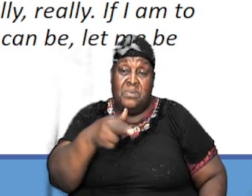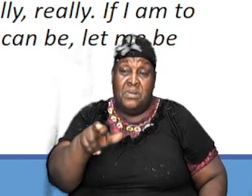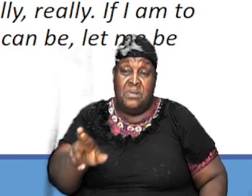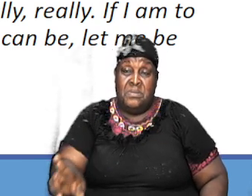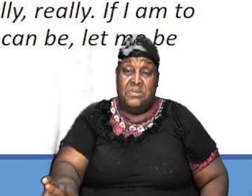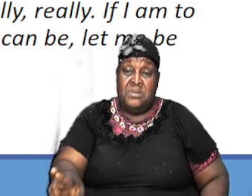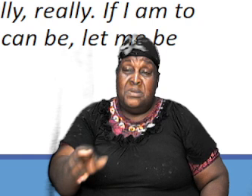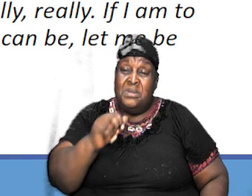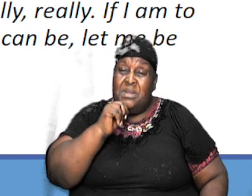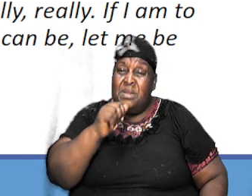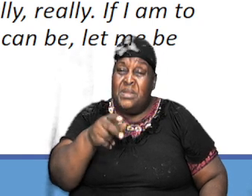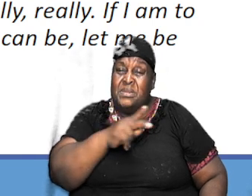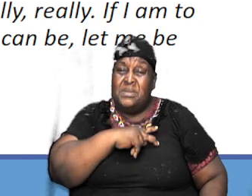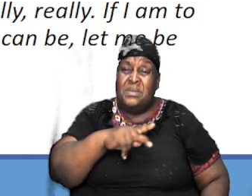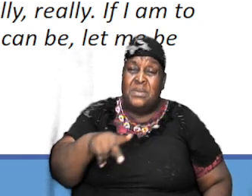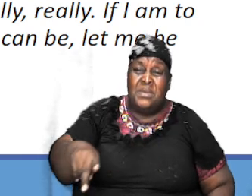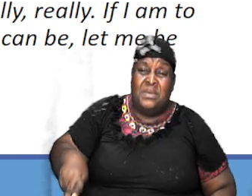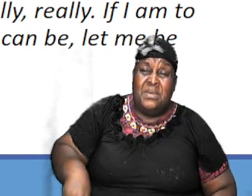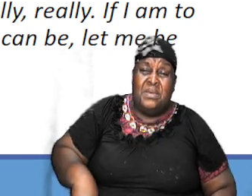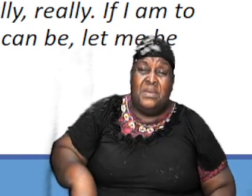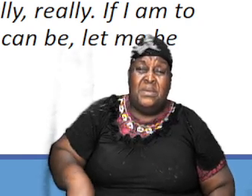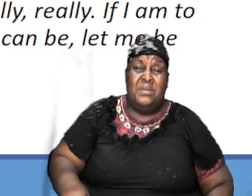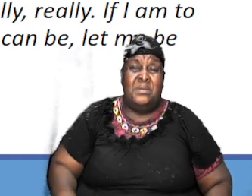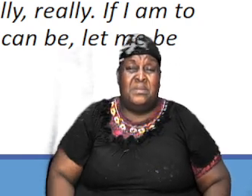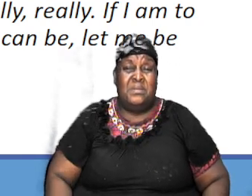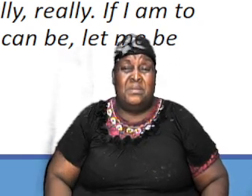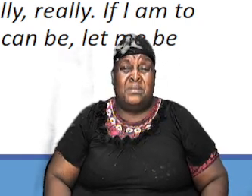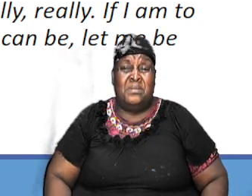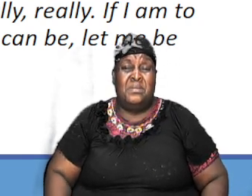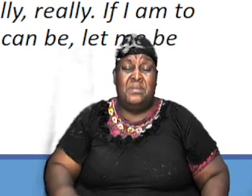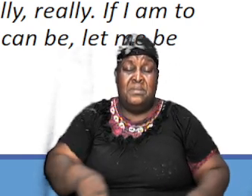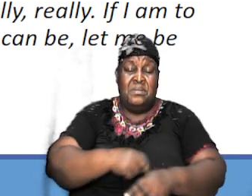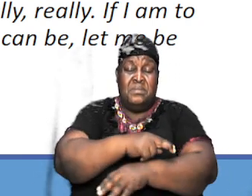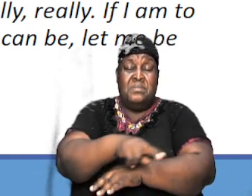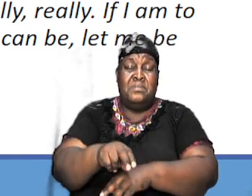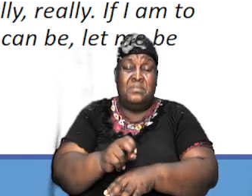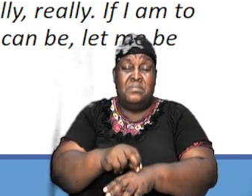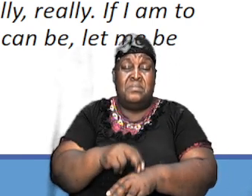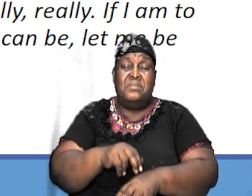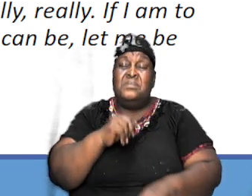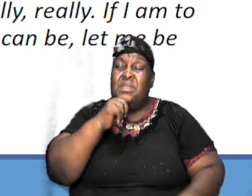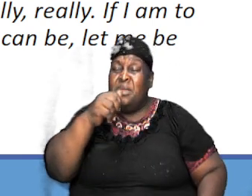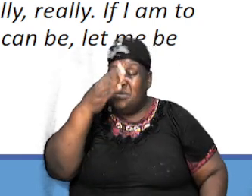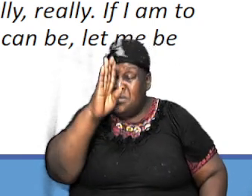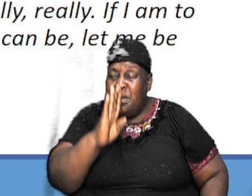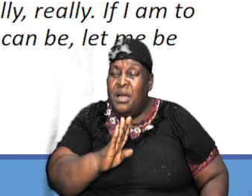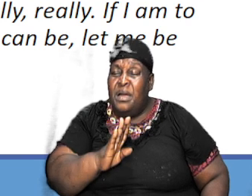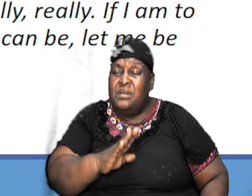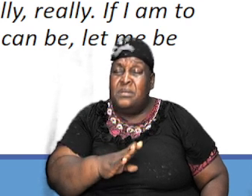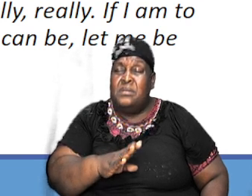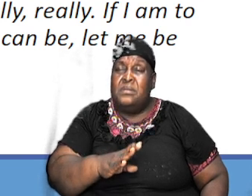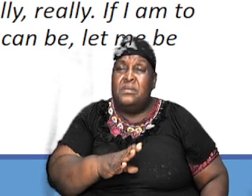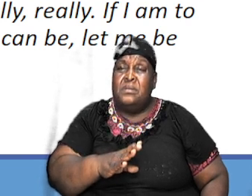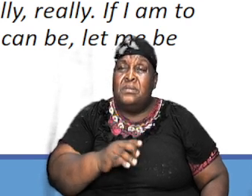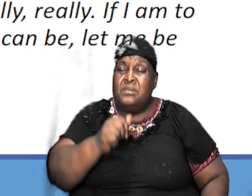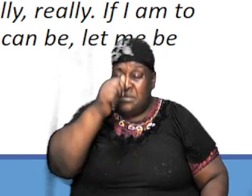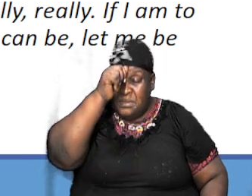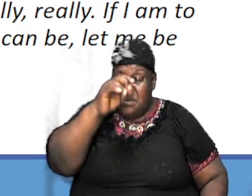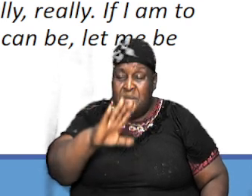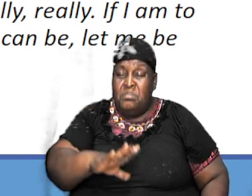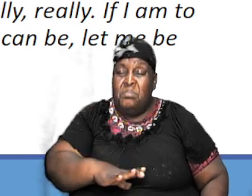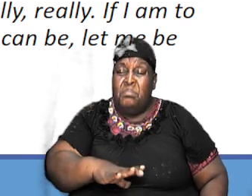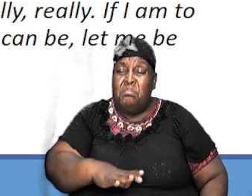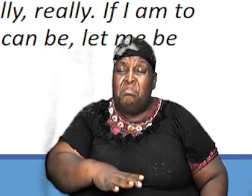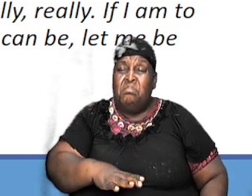king. I'm just a literal king of a nation, but I'm not a God. The man denied it, that he was a